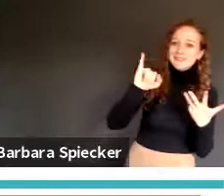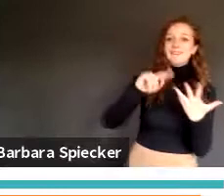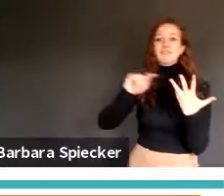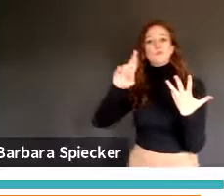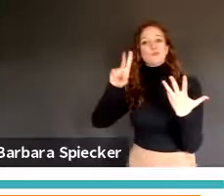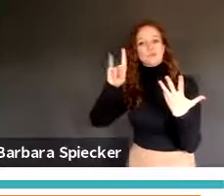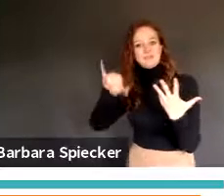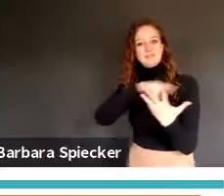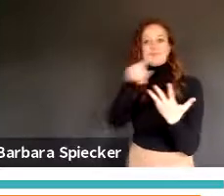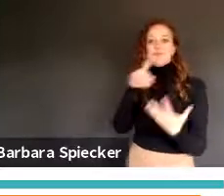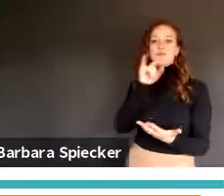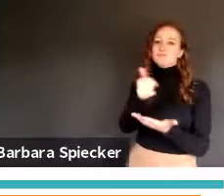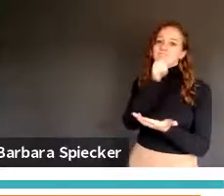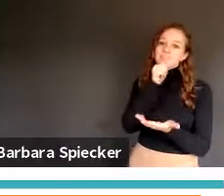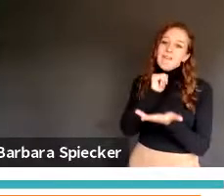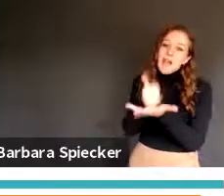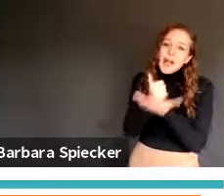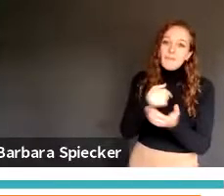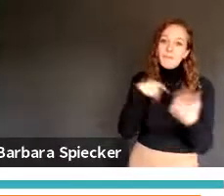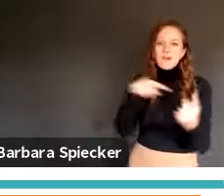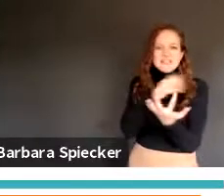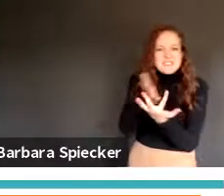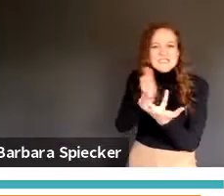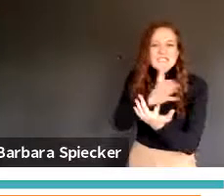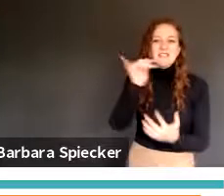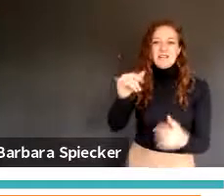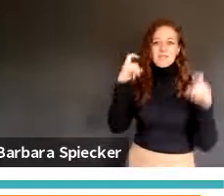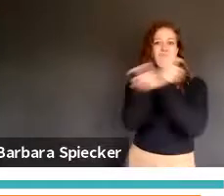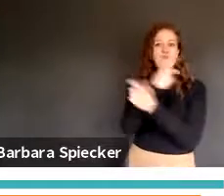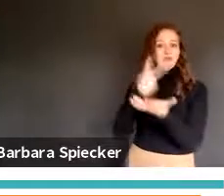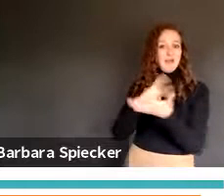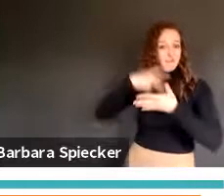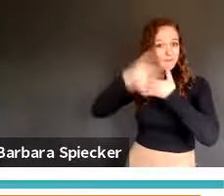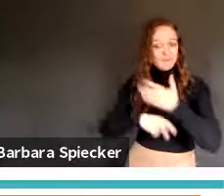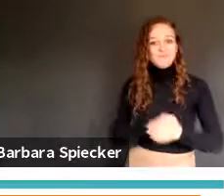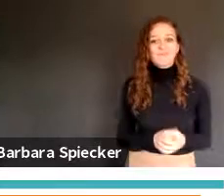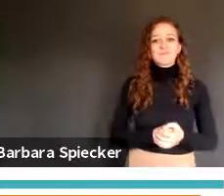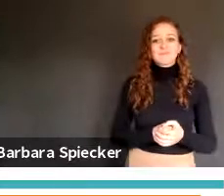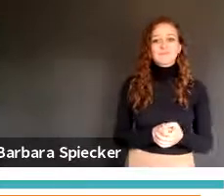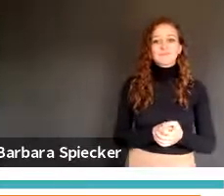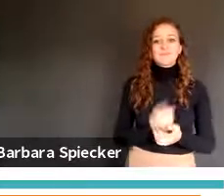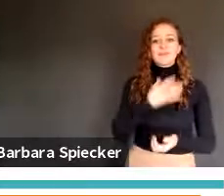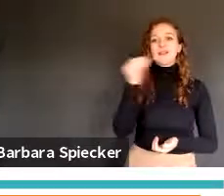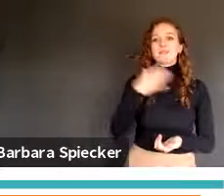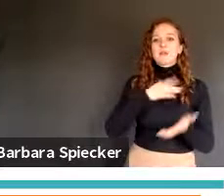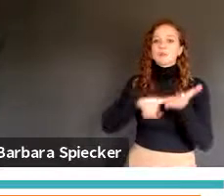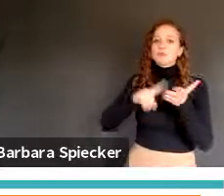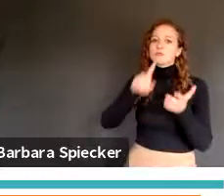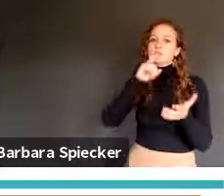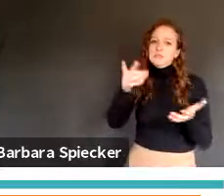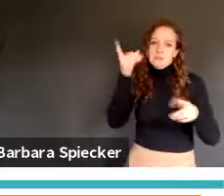Teresa, Tracy, and Trudy. They patiently helped me navigate through the complexity of a graduate